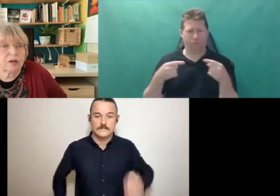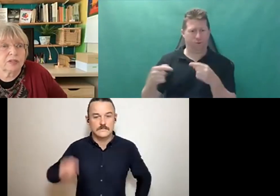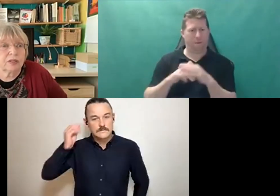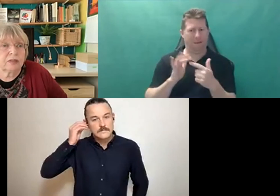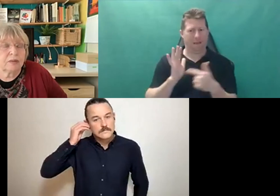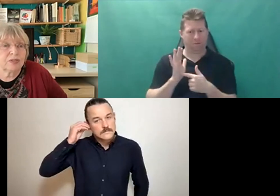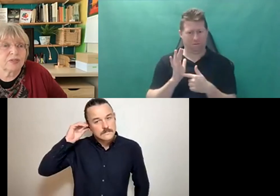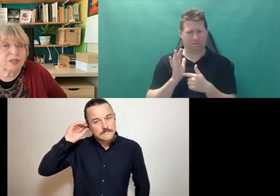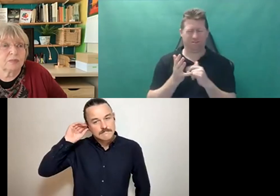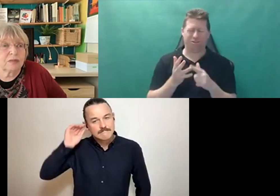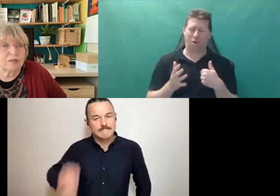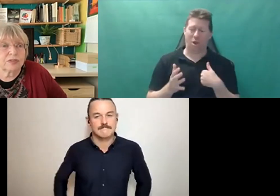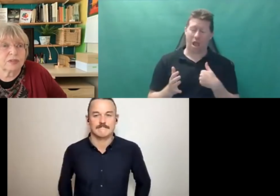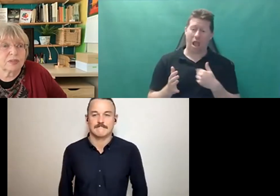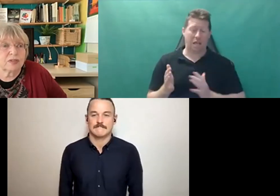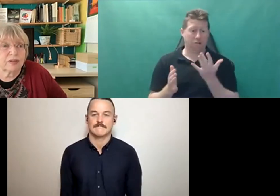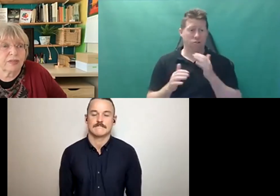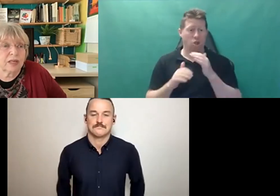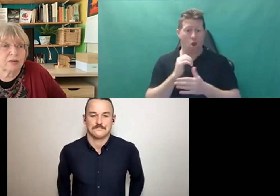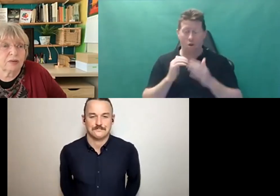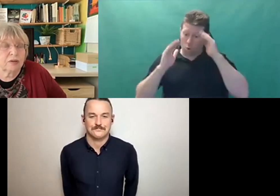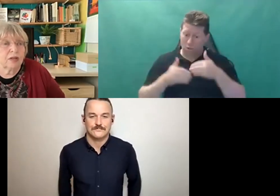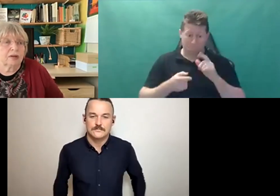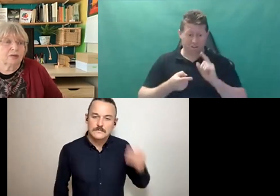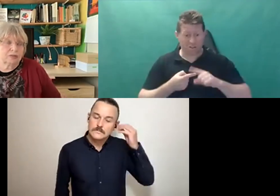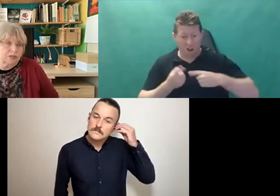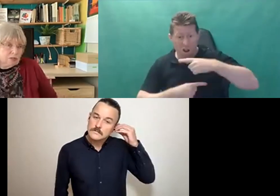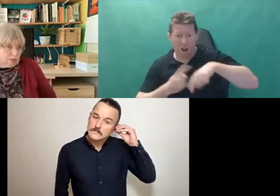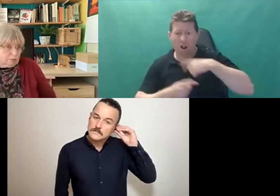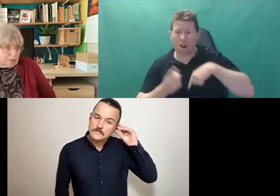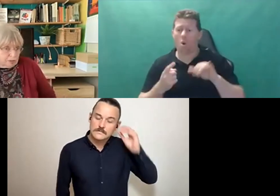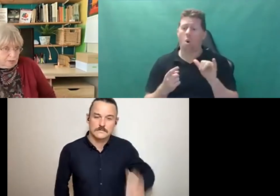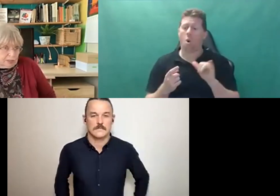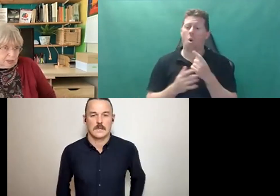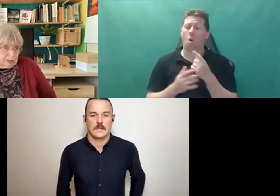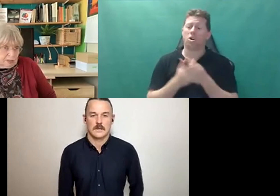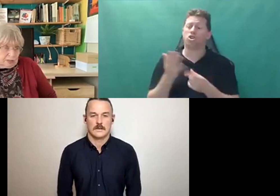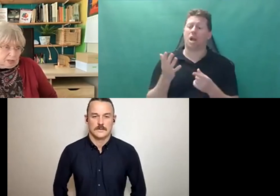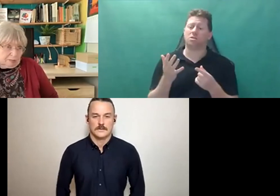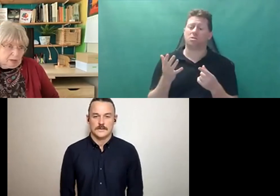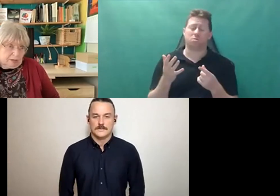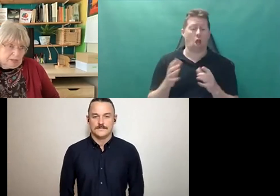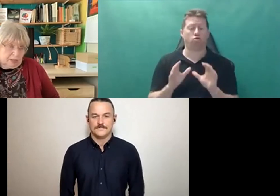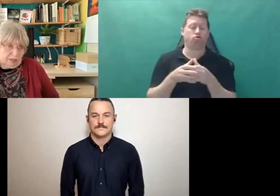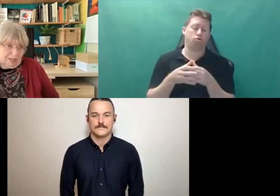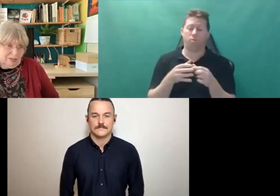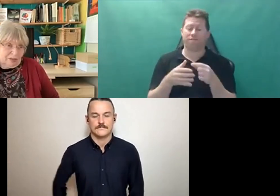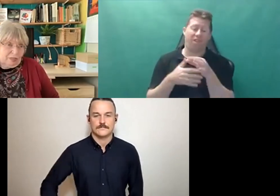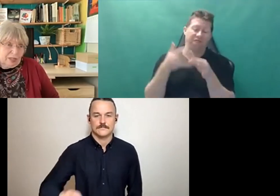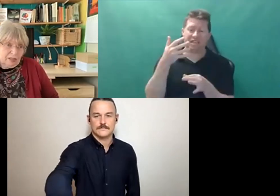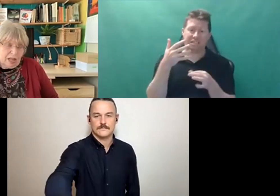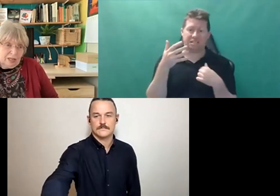So it's, you know, I'm interested in whether autism is still a thing or, or just a conglomeration of things. Um, I think it